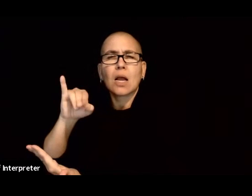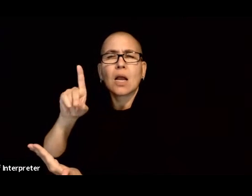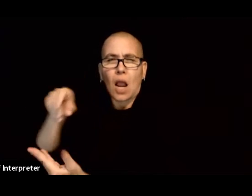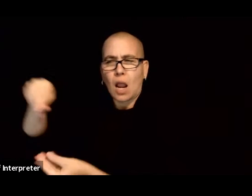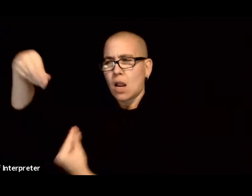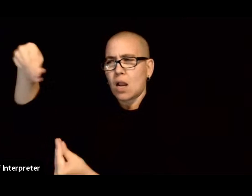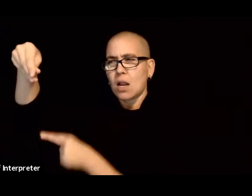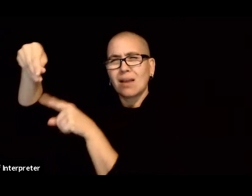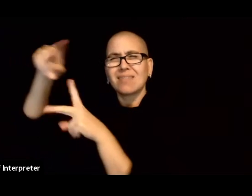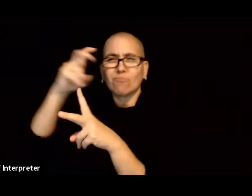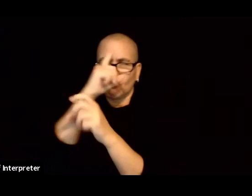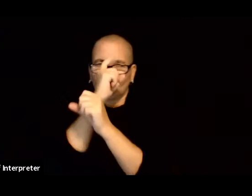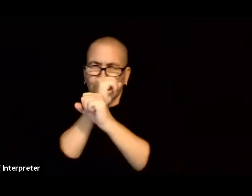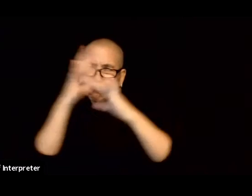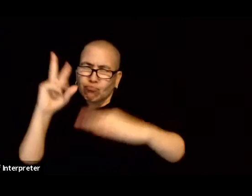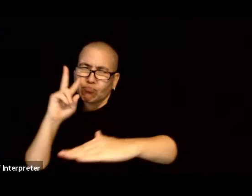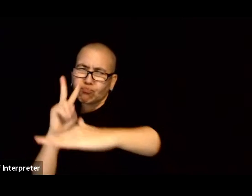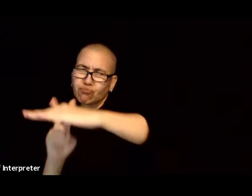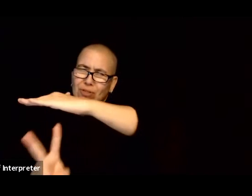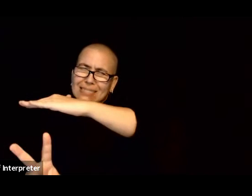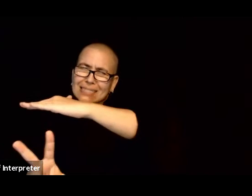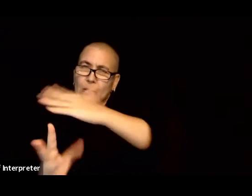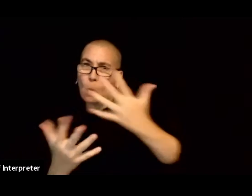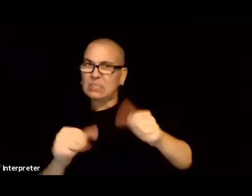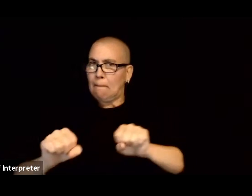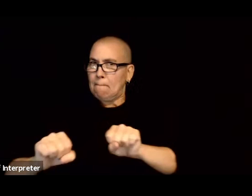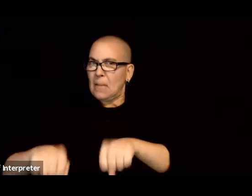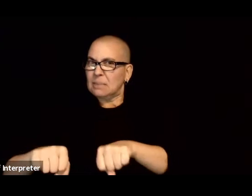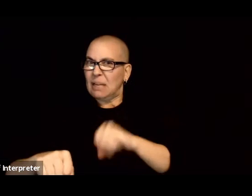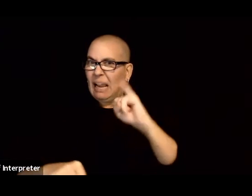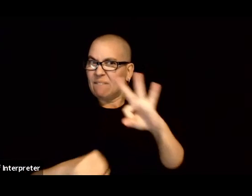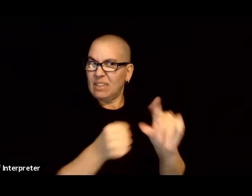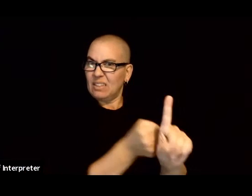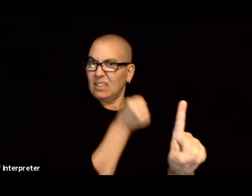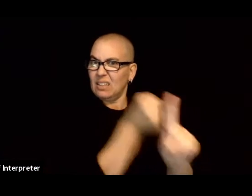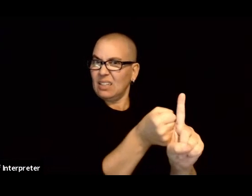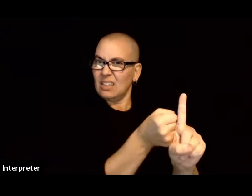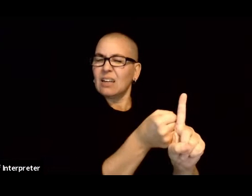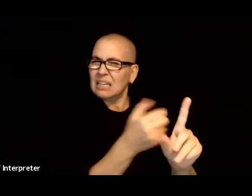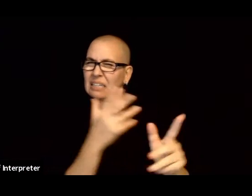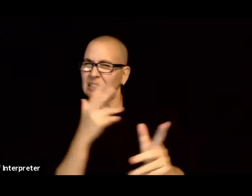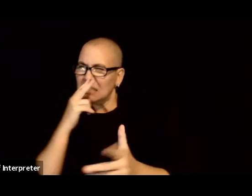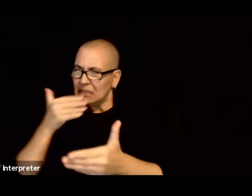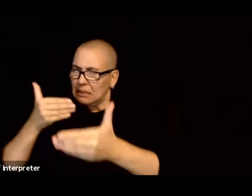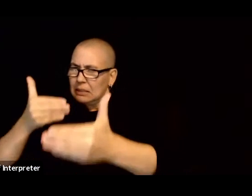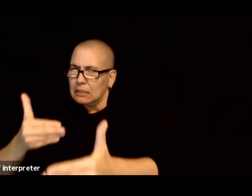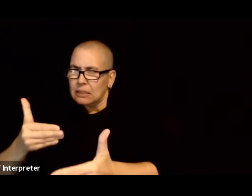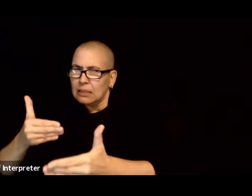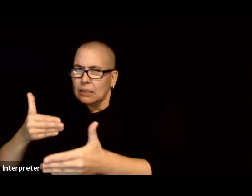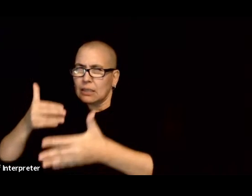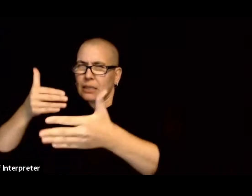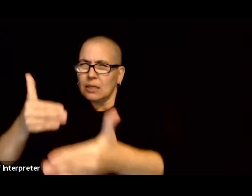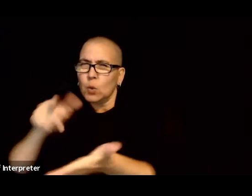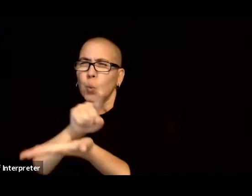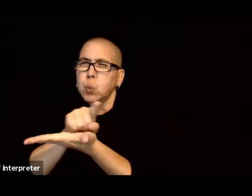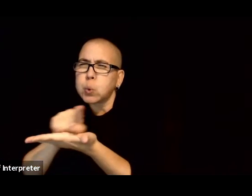leads to the other with a couple of weeks or several weeks lag time, as we have seen. We are